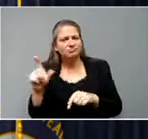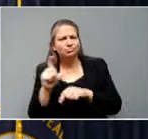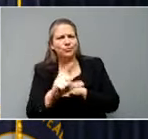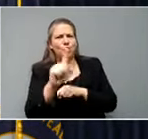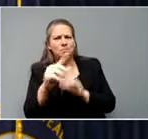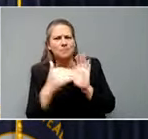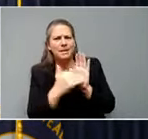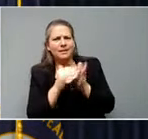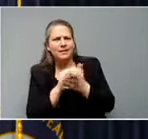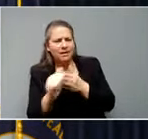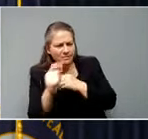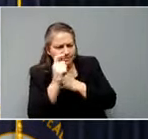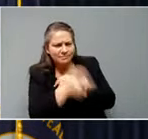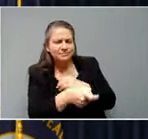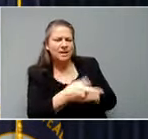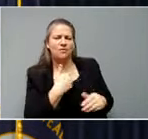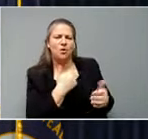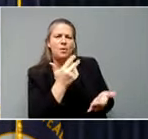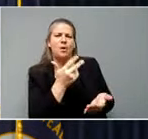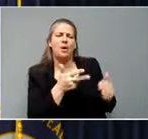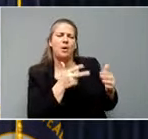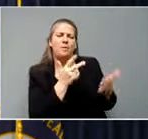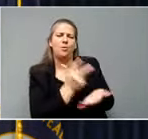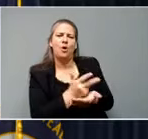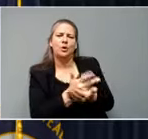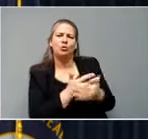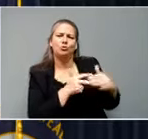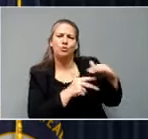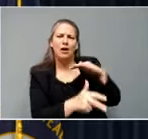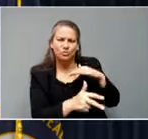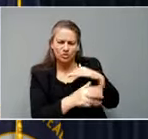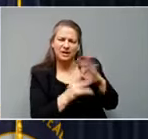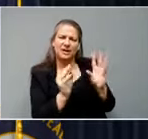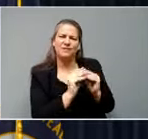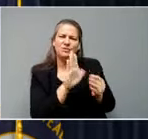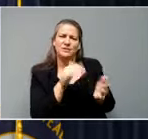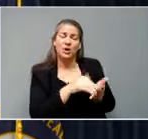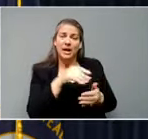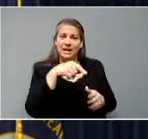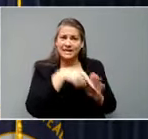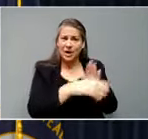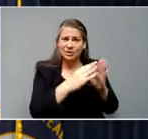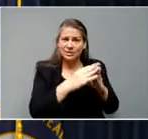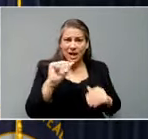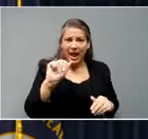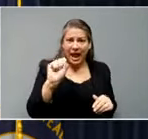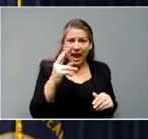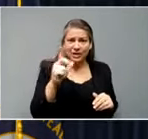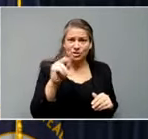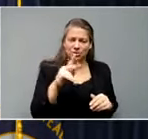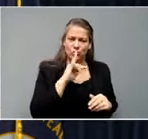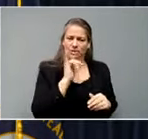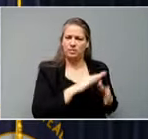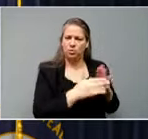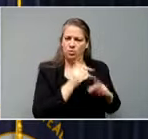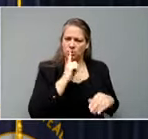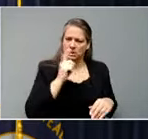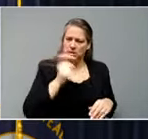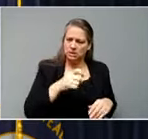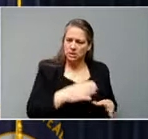engineer and design a parking garage and convention center in downtown Ashland, something that community has needed. Pike County Fiscal